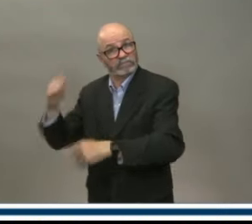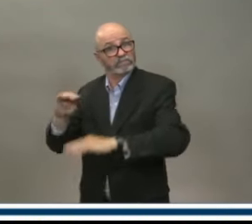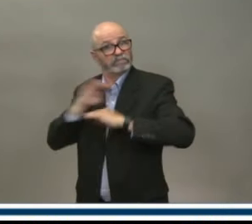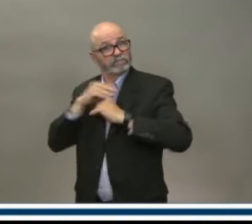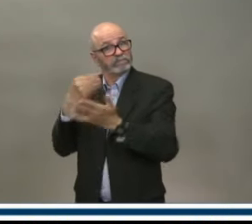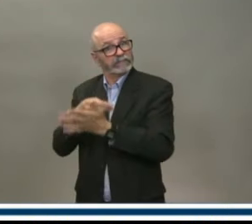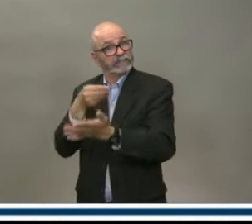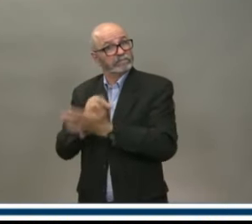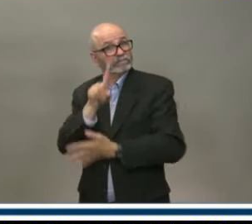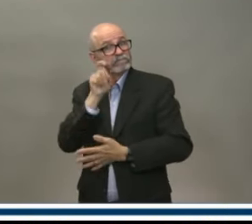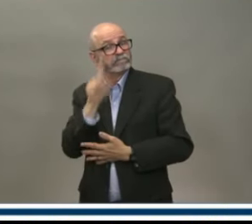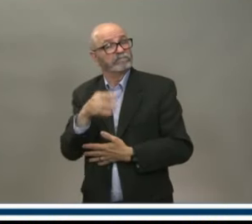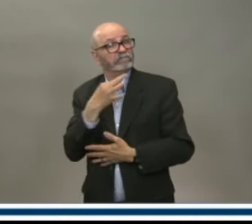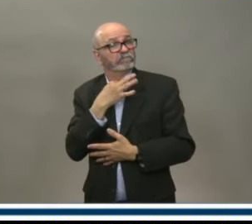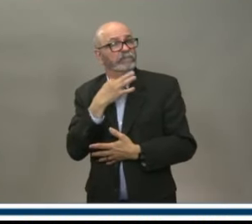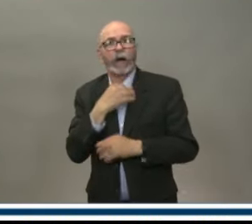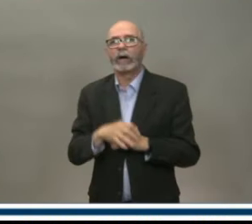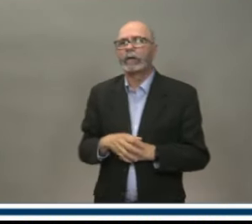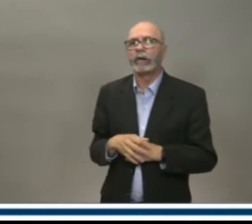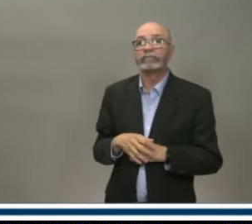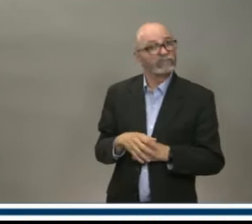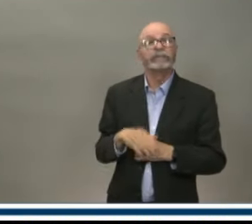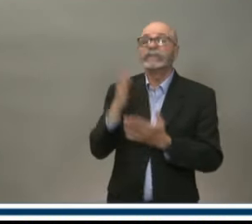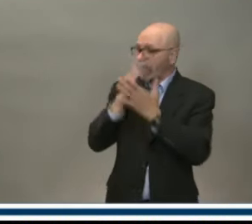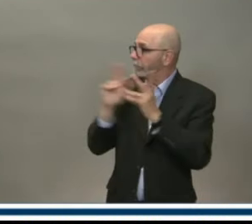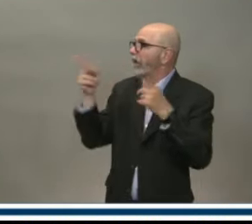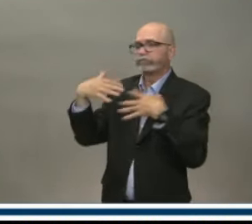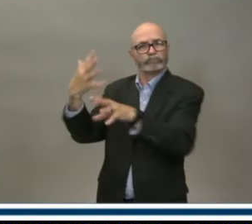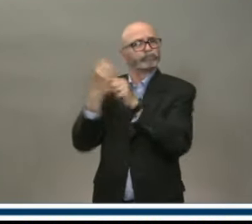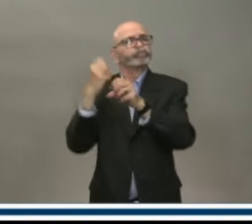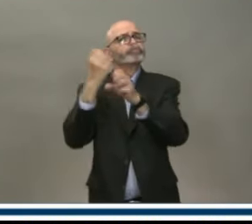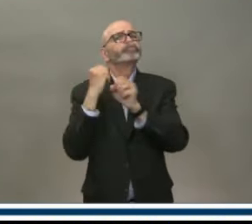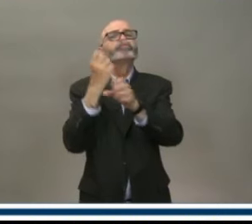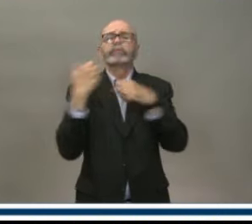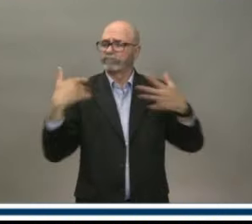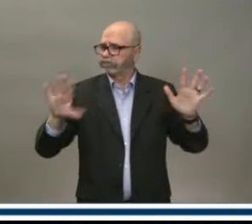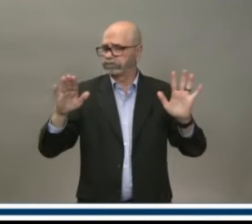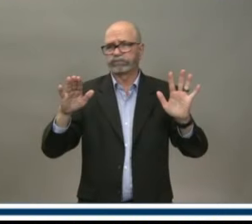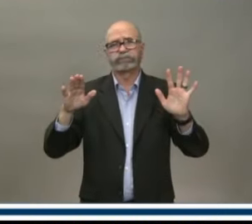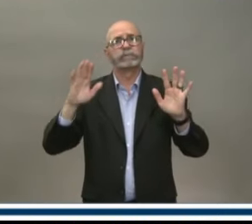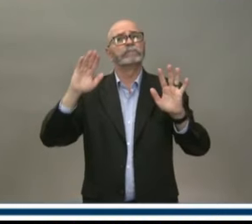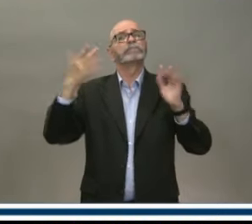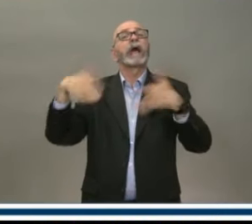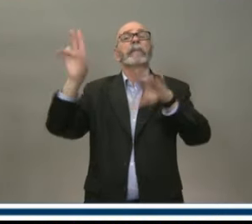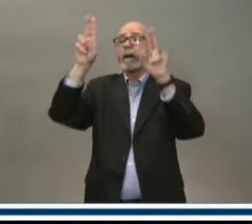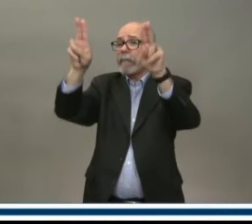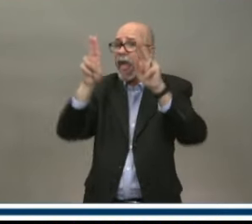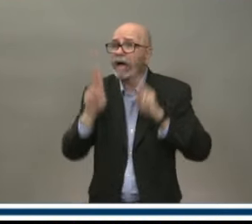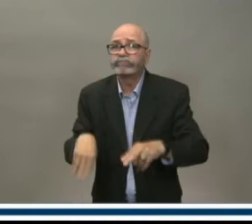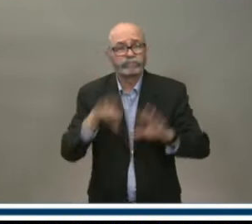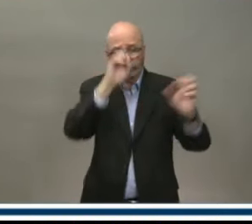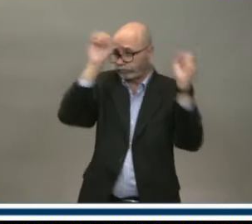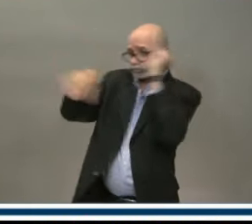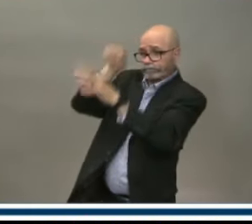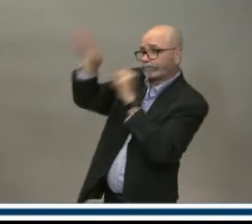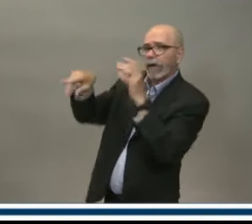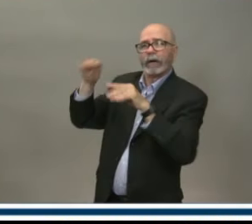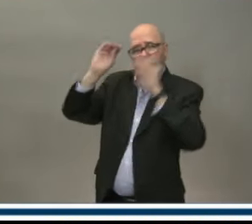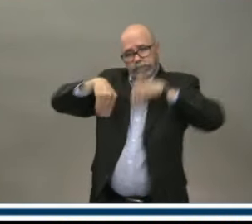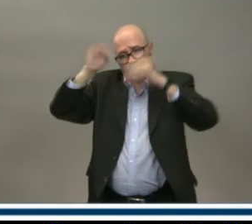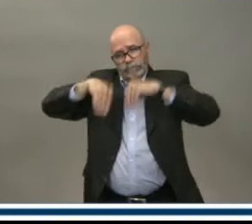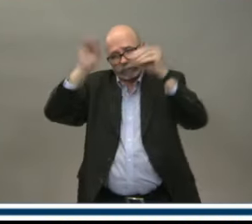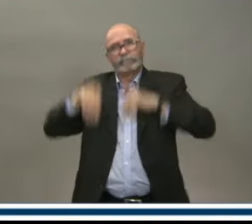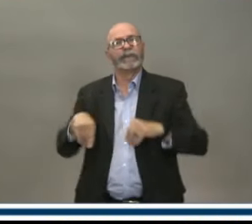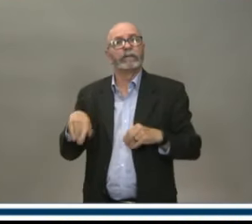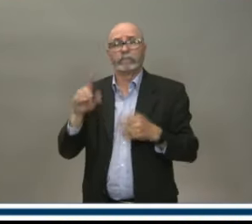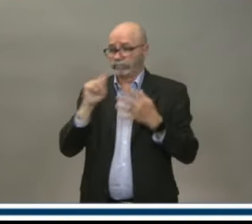now. In some cases, I believe there are some applications, depending on when they came in, are being either verified